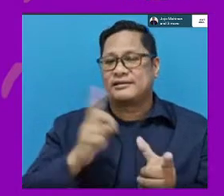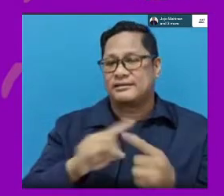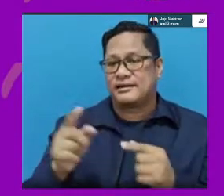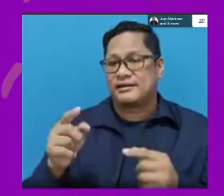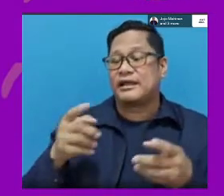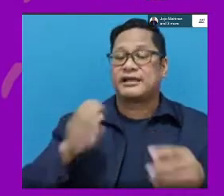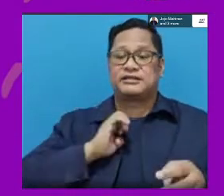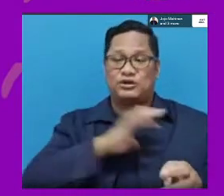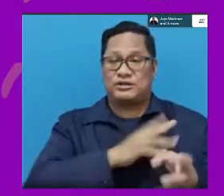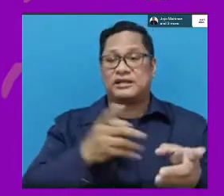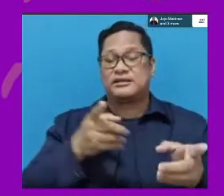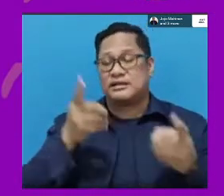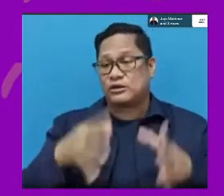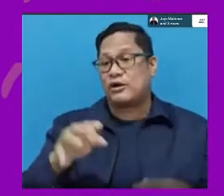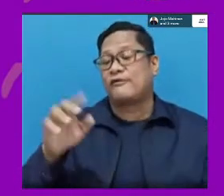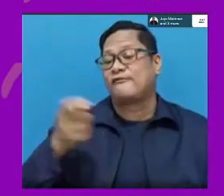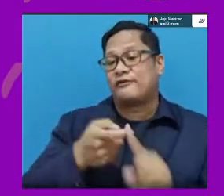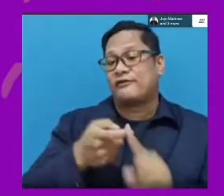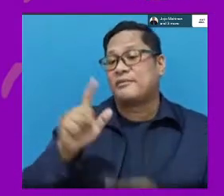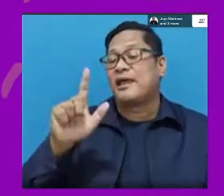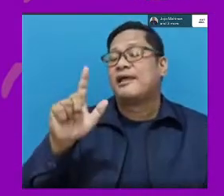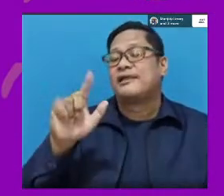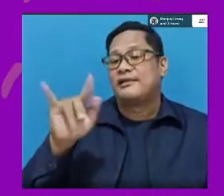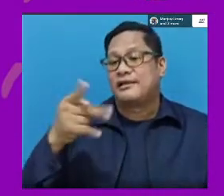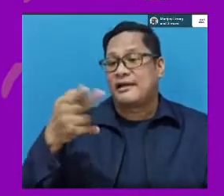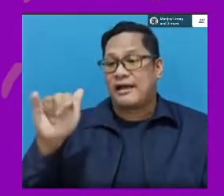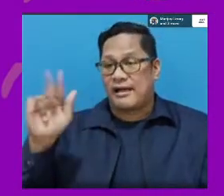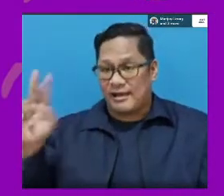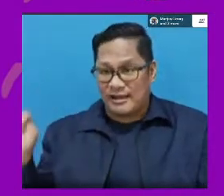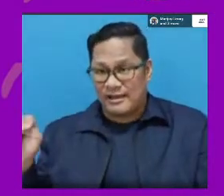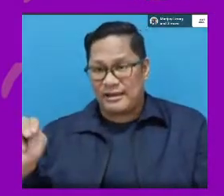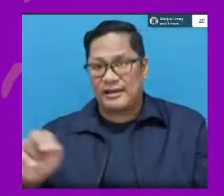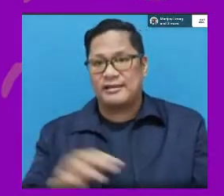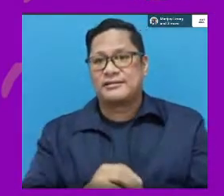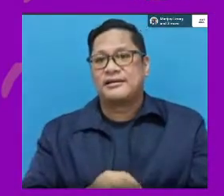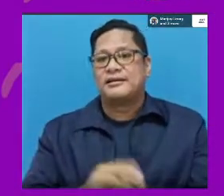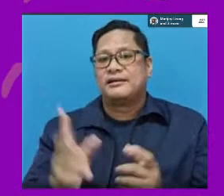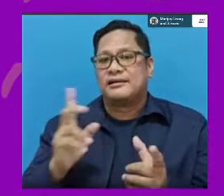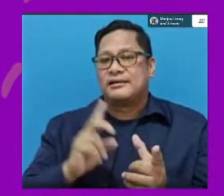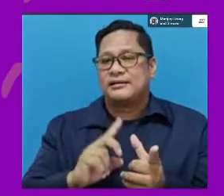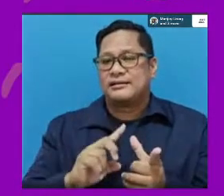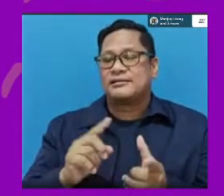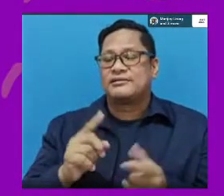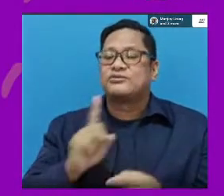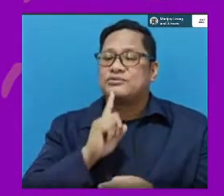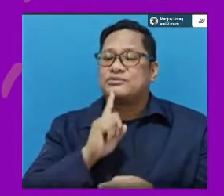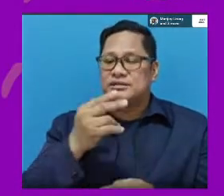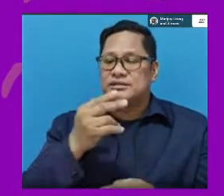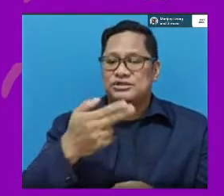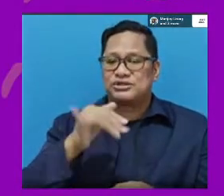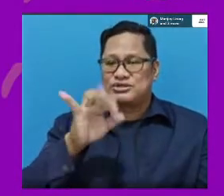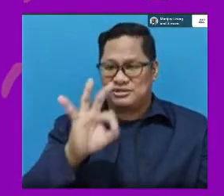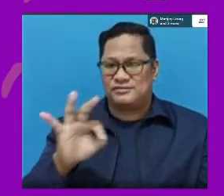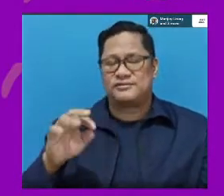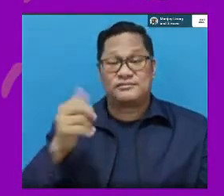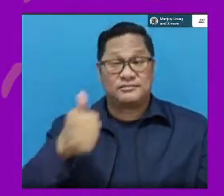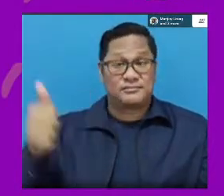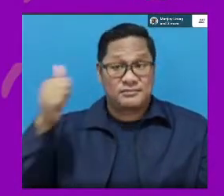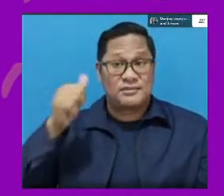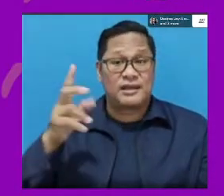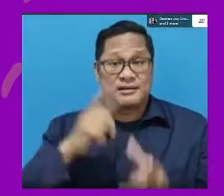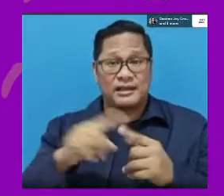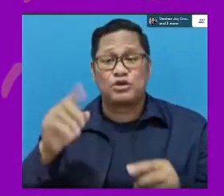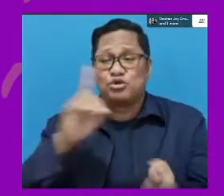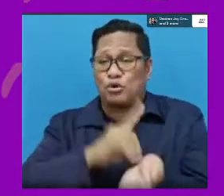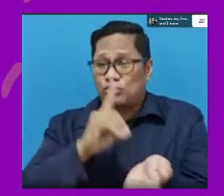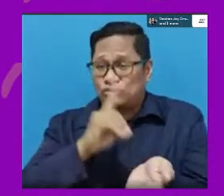of Likhaan, Bill Luce, Philippine Disaster Resilience Foundation, Chief Resilience Officer, and